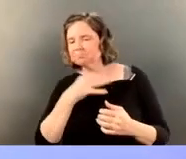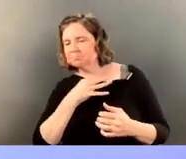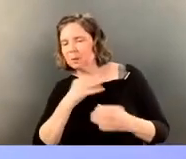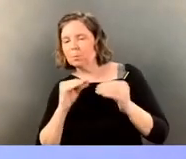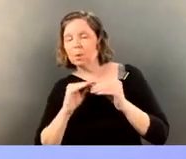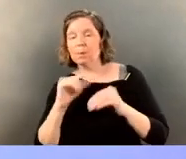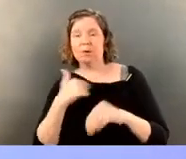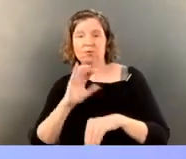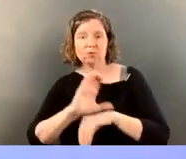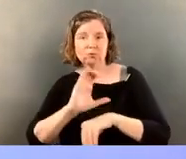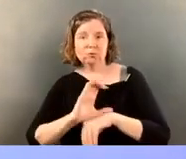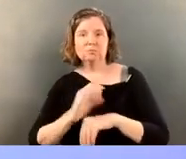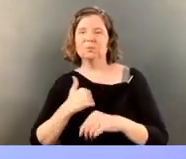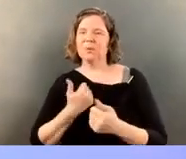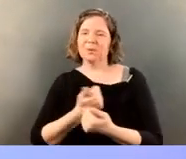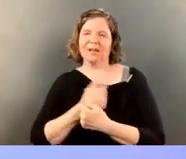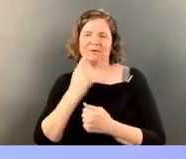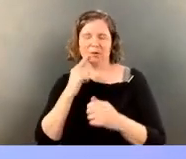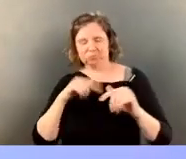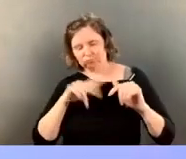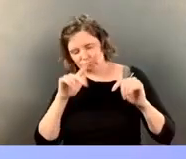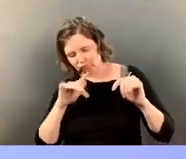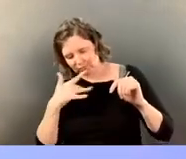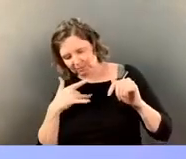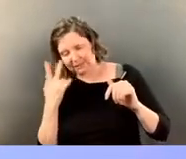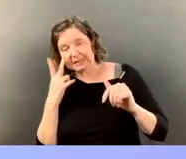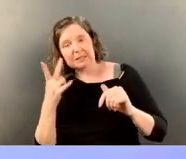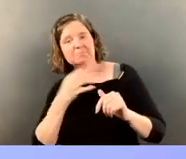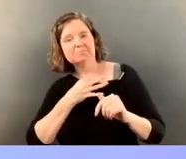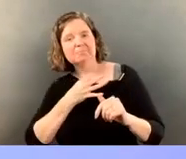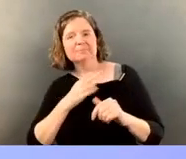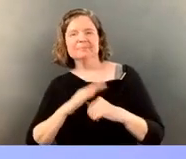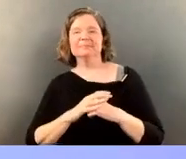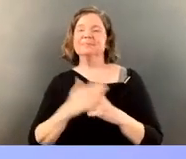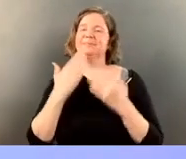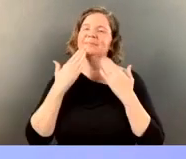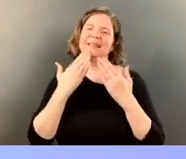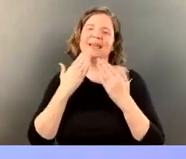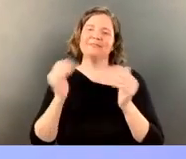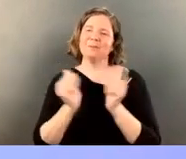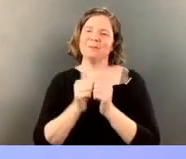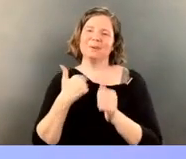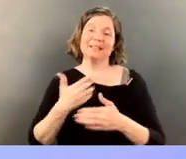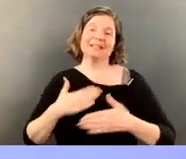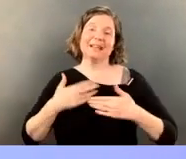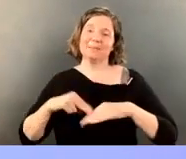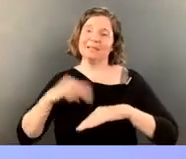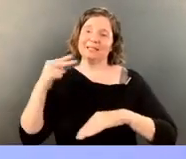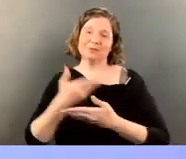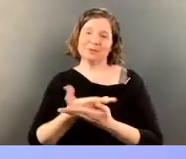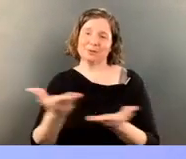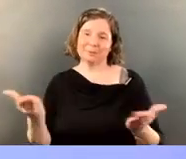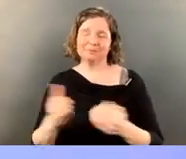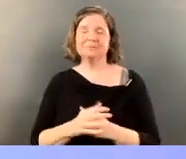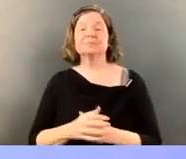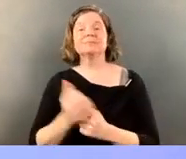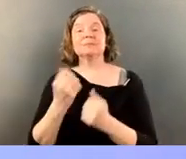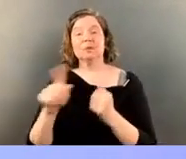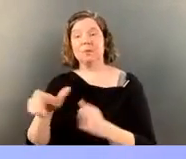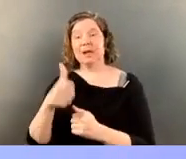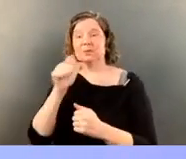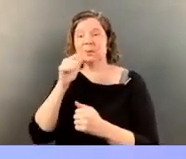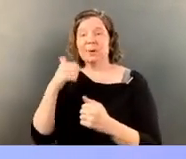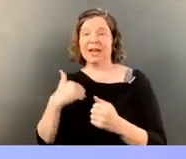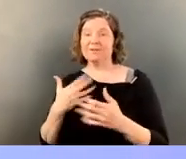Grace Fellowship Church. We would love for you to check everything out on our website and all those links. But thank you for being with us, and happy Easter to you. To everybody else, we don't